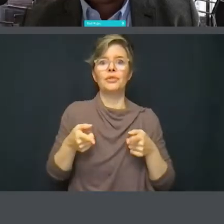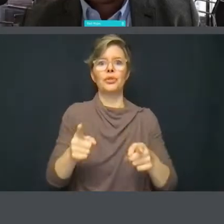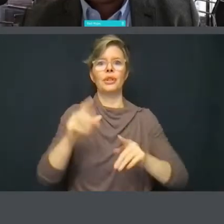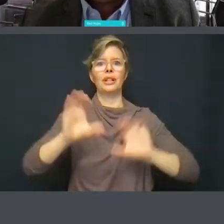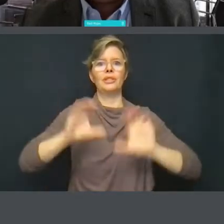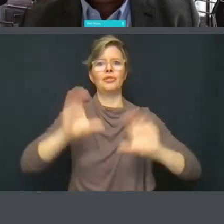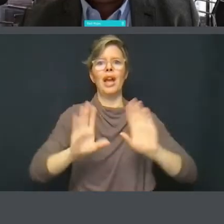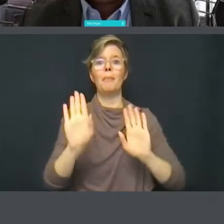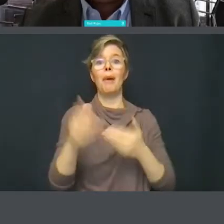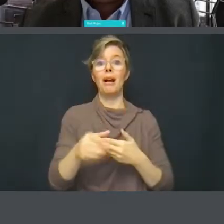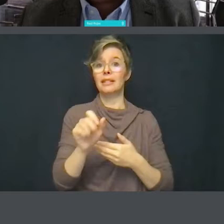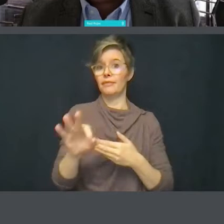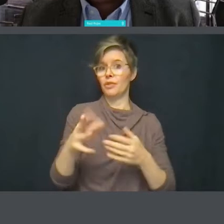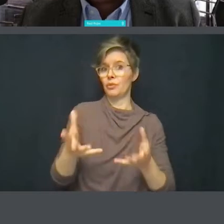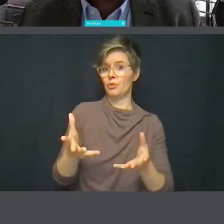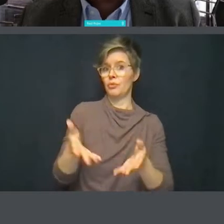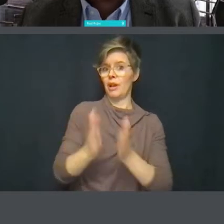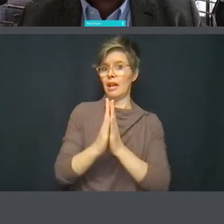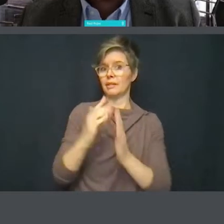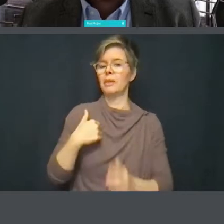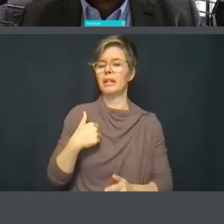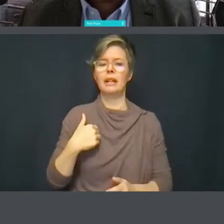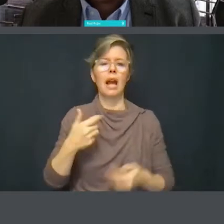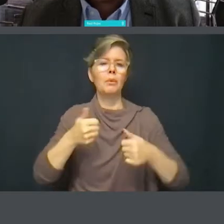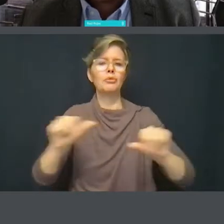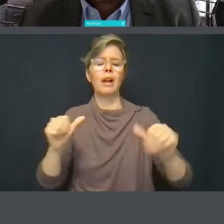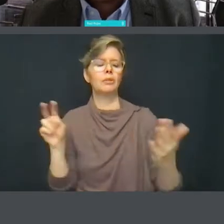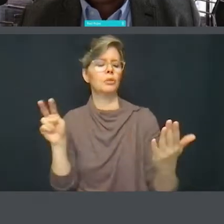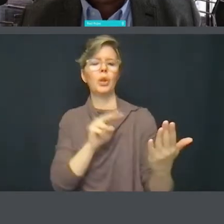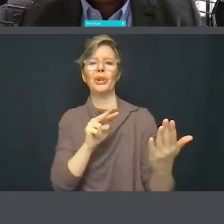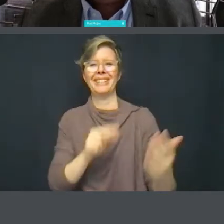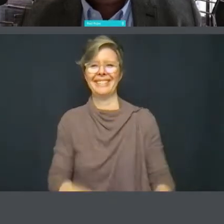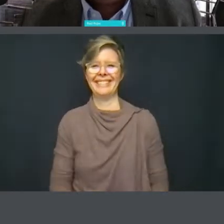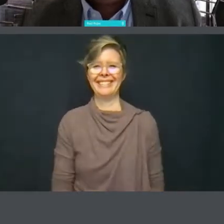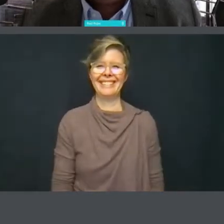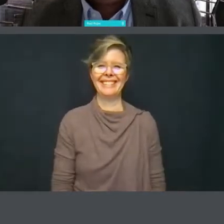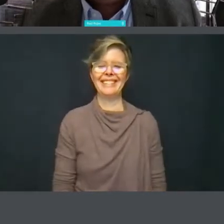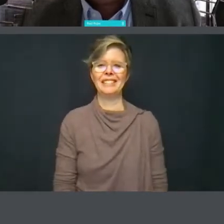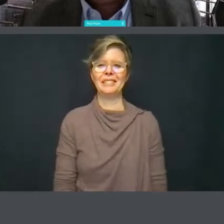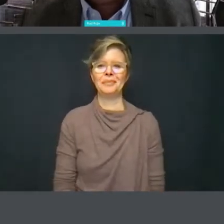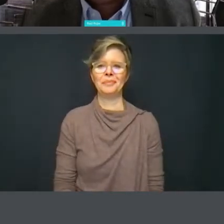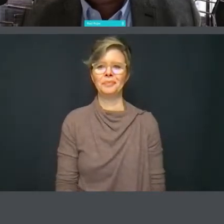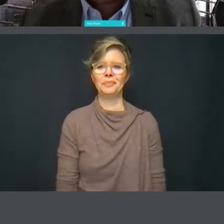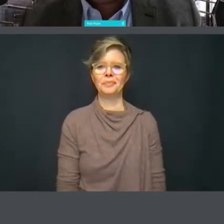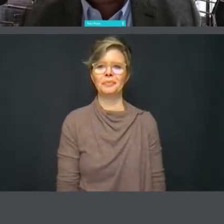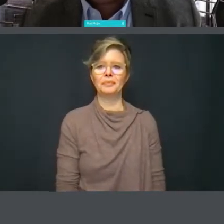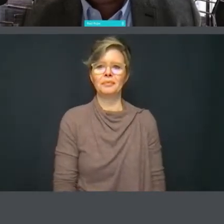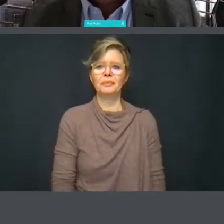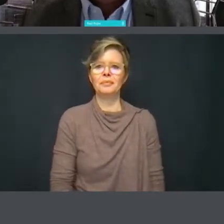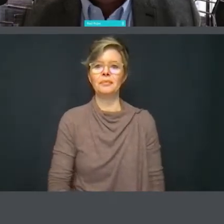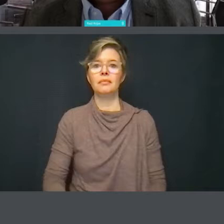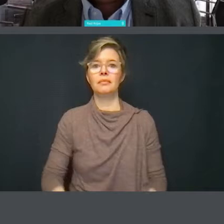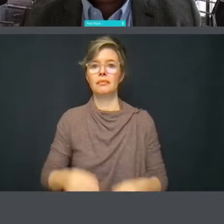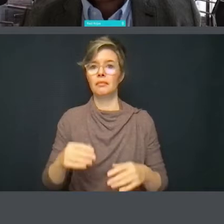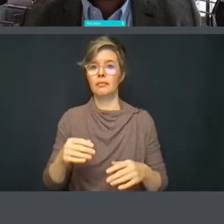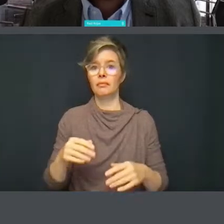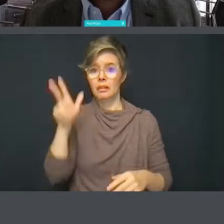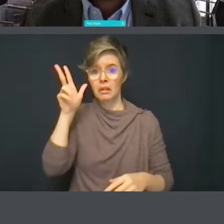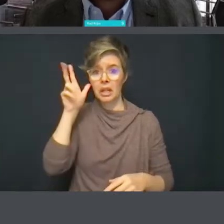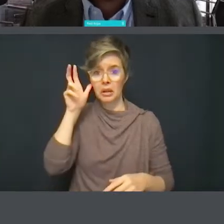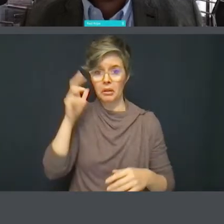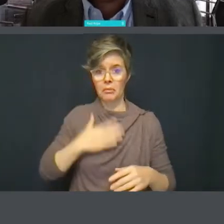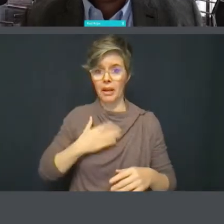monitor that. All right. I guess I'll do a quick sound check. Can people hear me? I